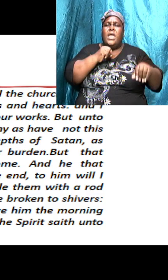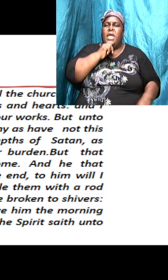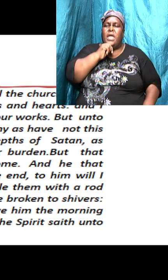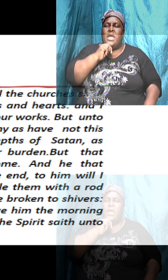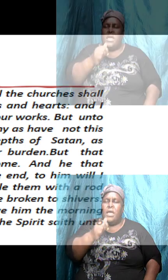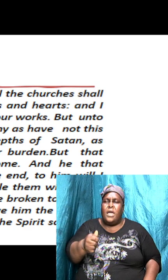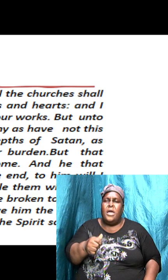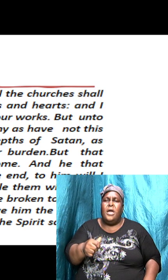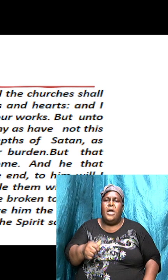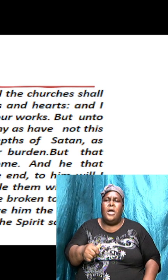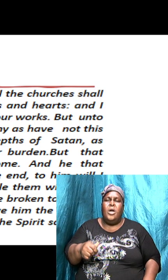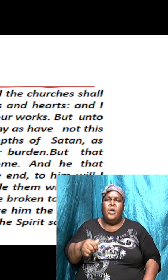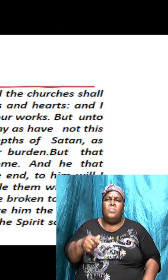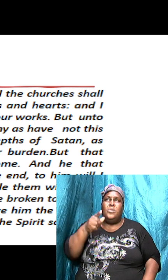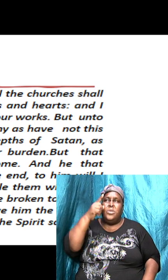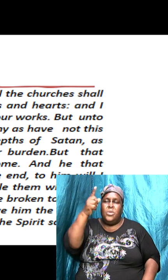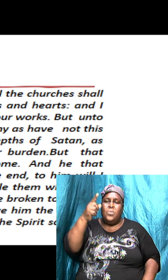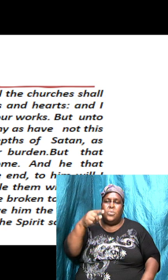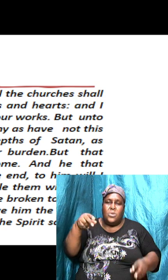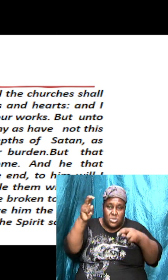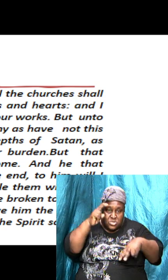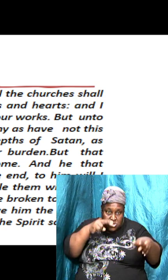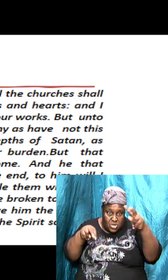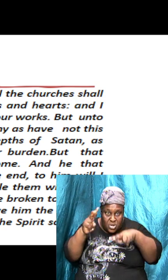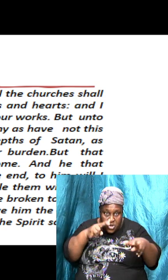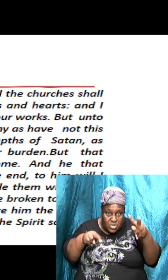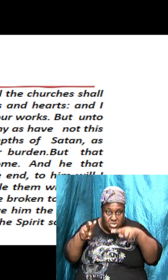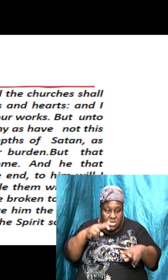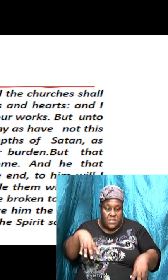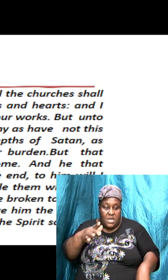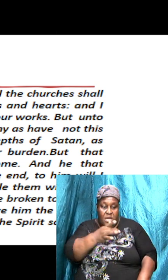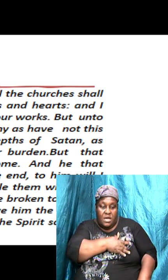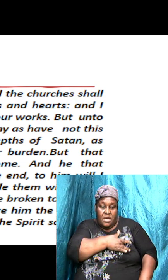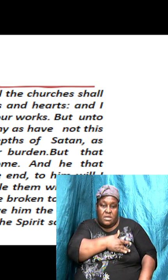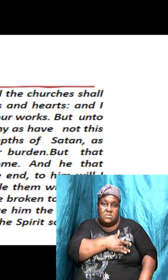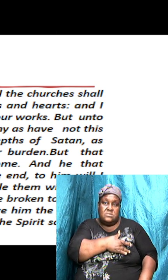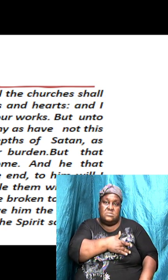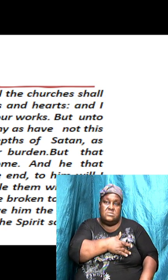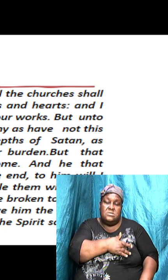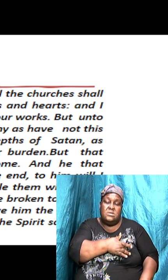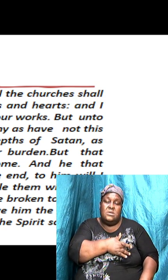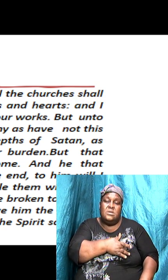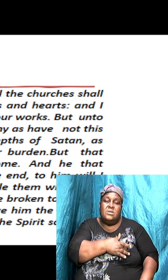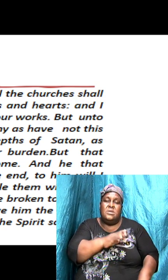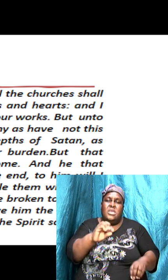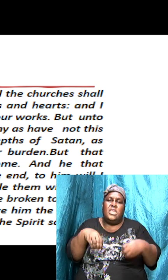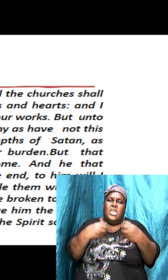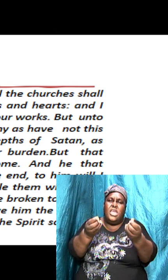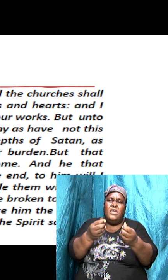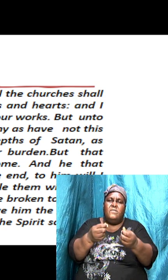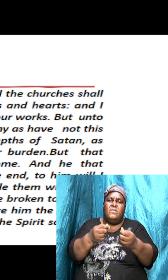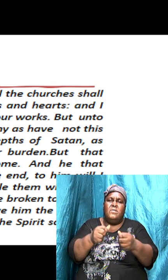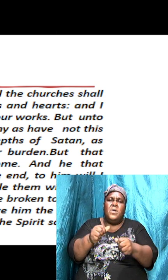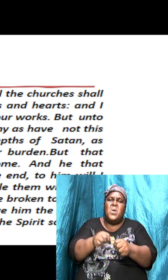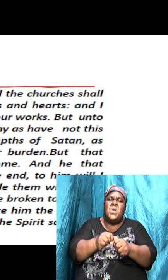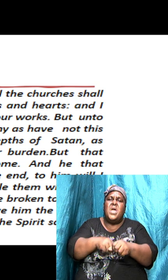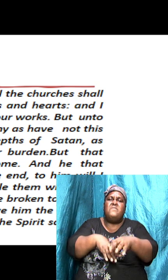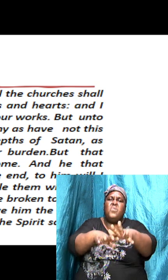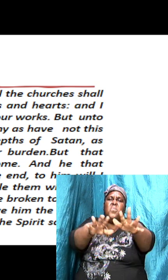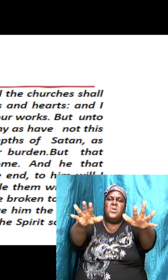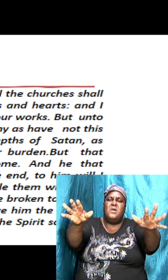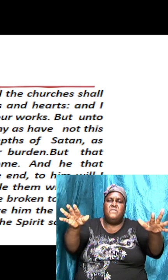which searcheth the reins and hearts. And I will give unto every one of